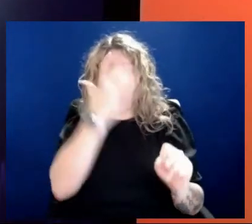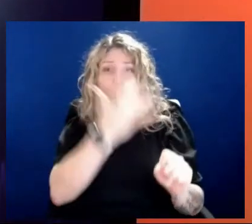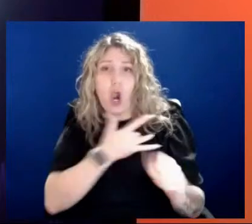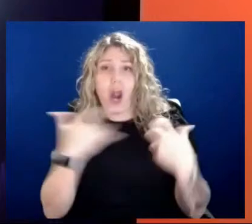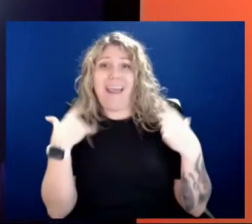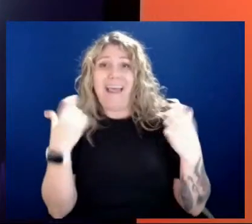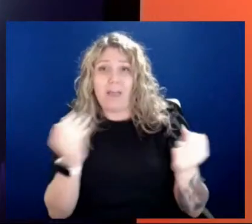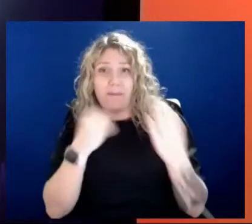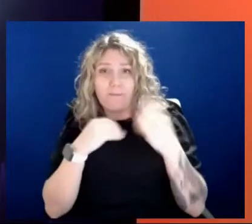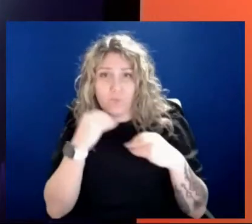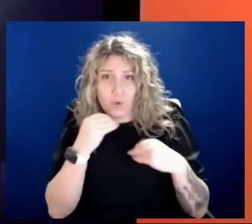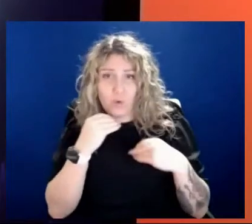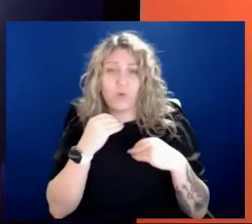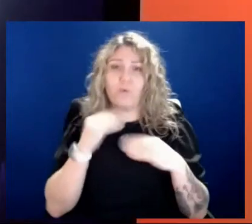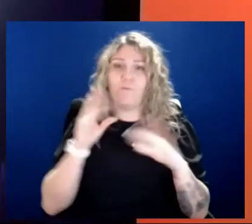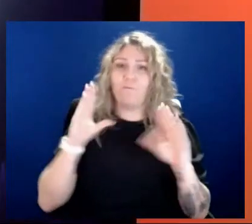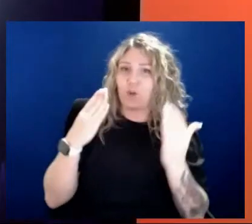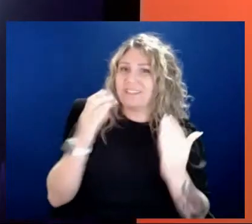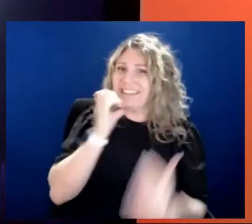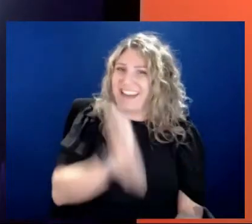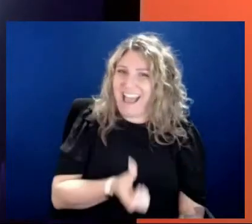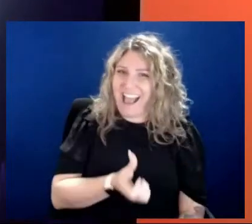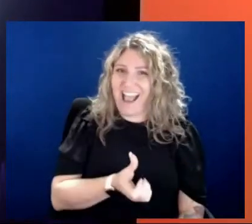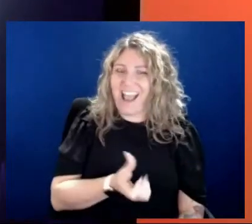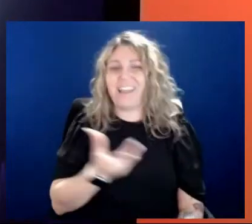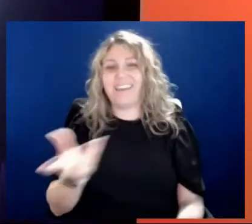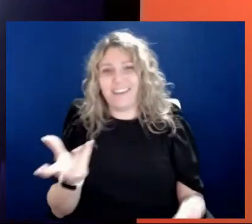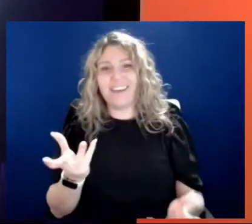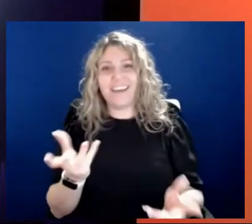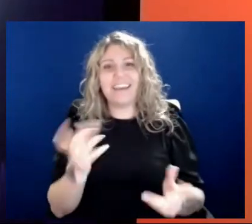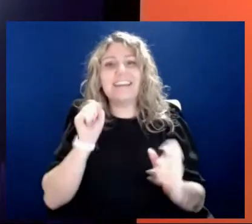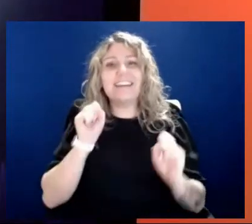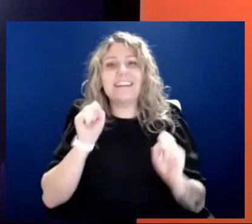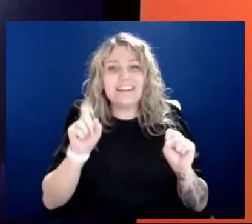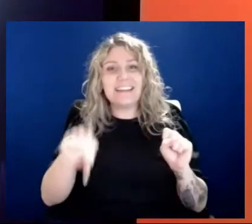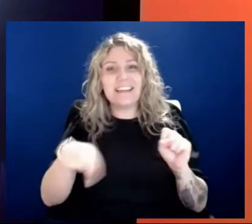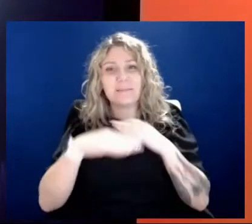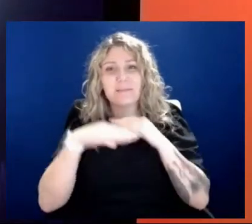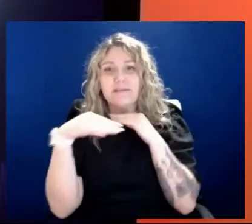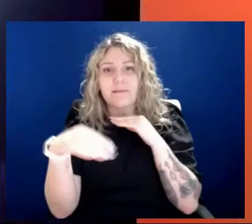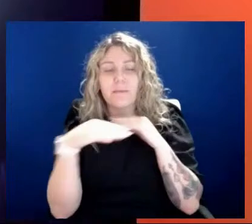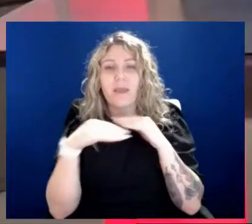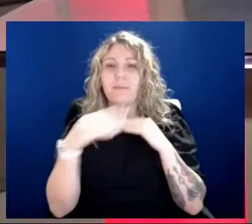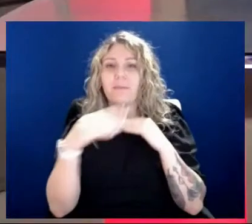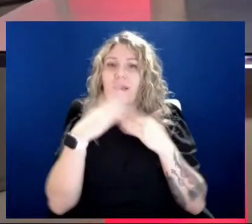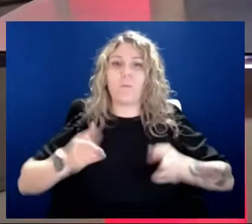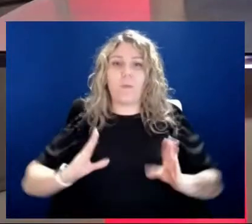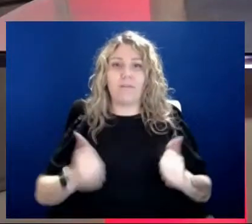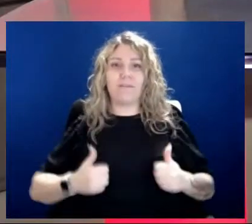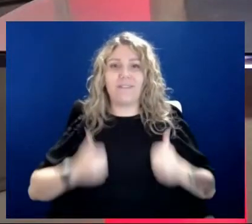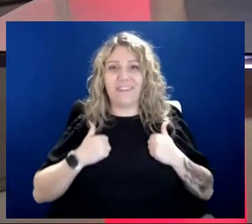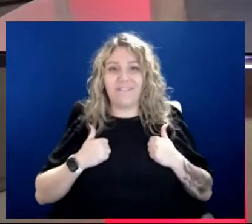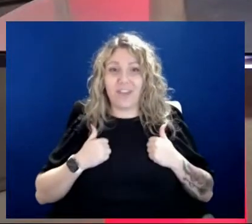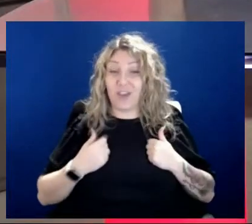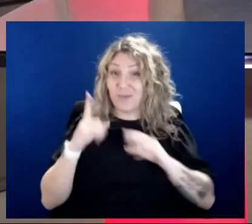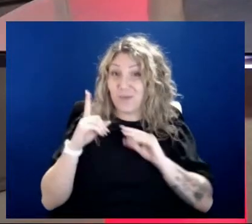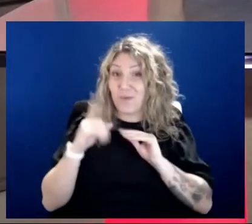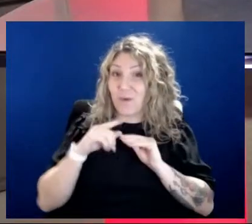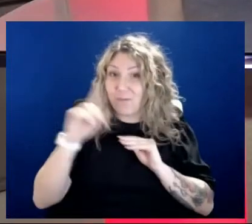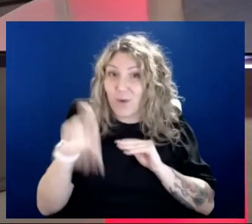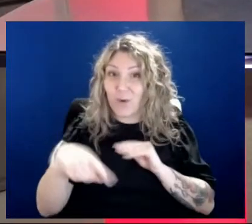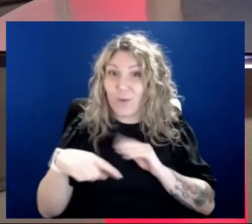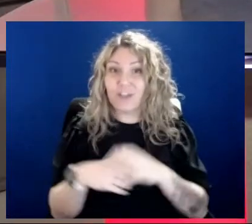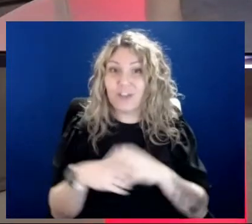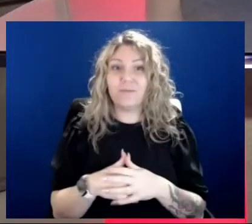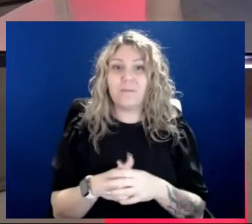food is versus what isn't one. And it has to be a sustained and just a way of living, way of eating. One more question for you. What